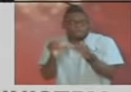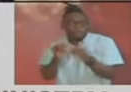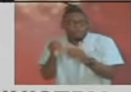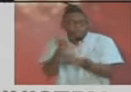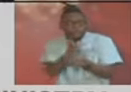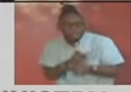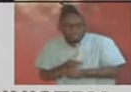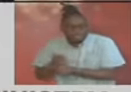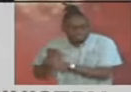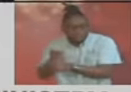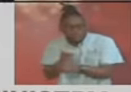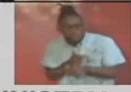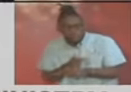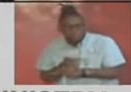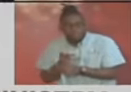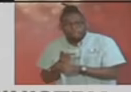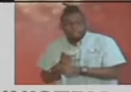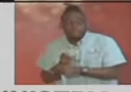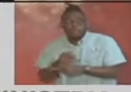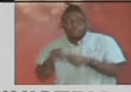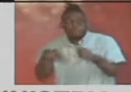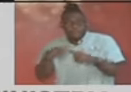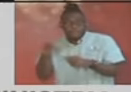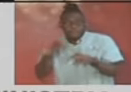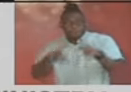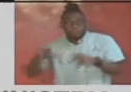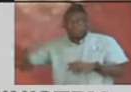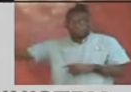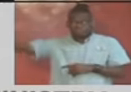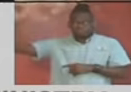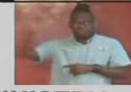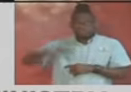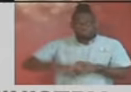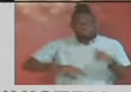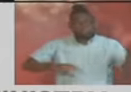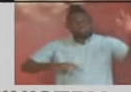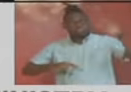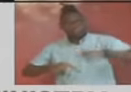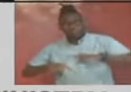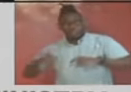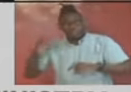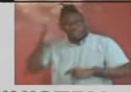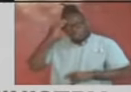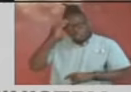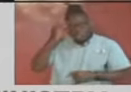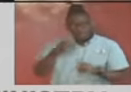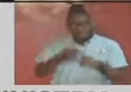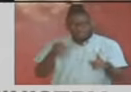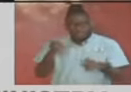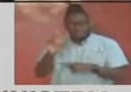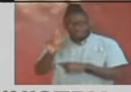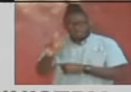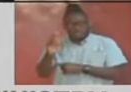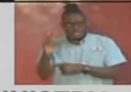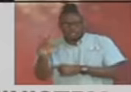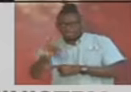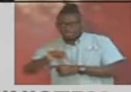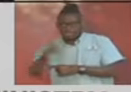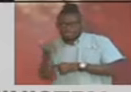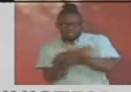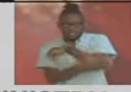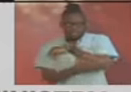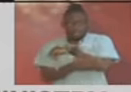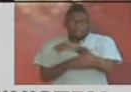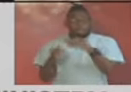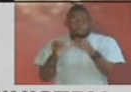is travel, there's a possibility of introducing the variants, because we know that, for instance, the UK variant, over 40 or 50%